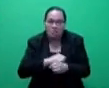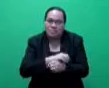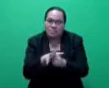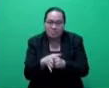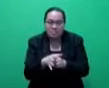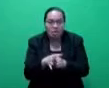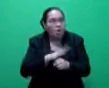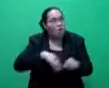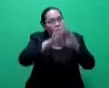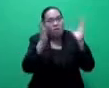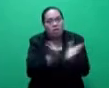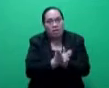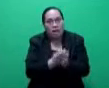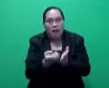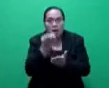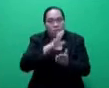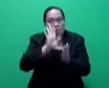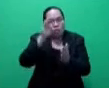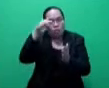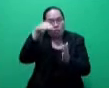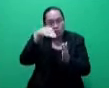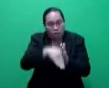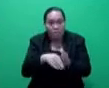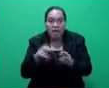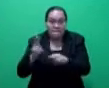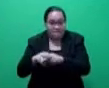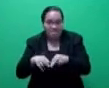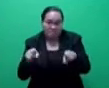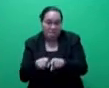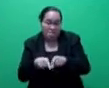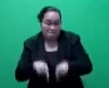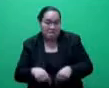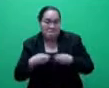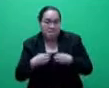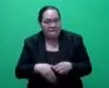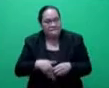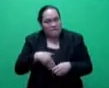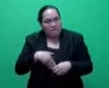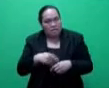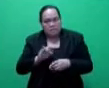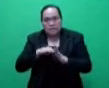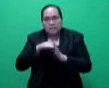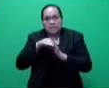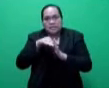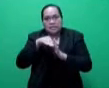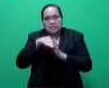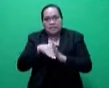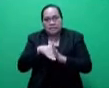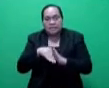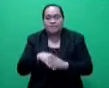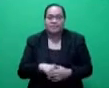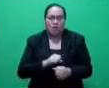global economy, Fijian businesses are already feeling the impacts. Mr. Speaker, sir, the